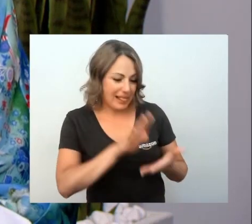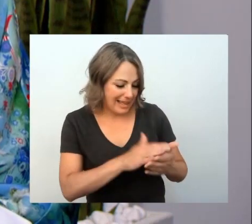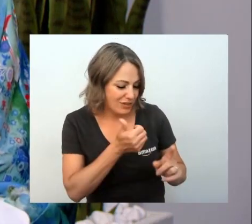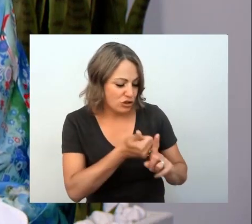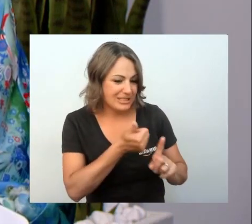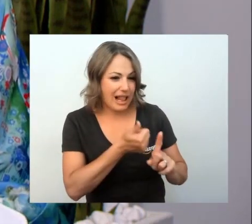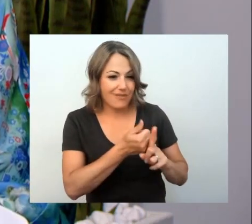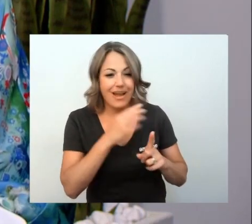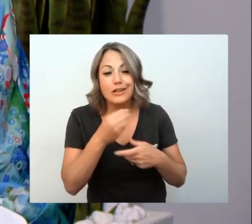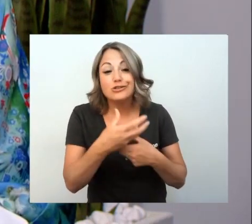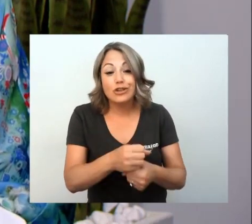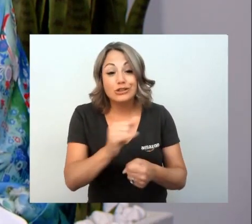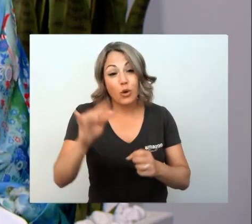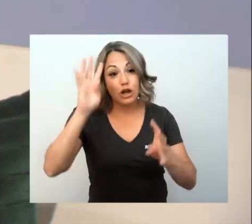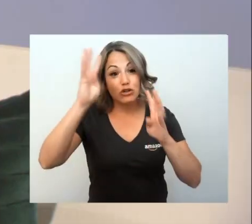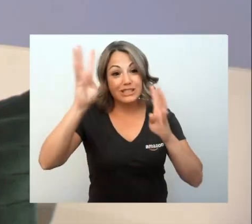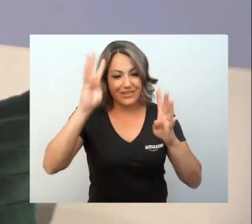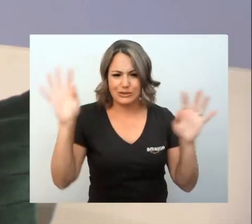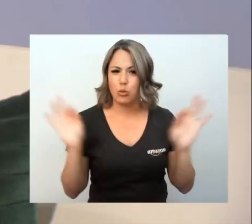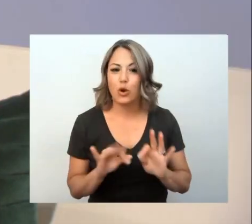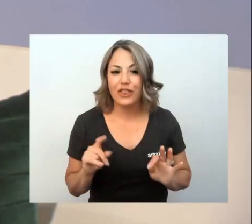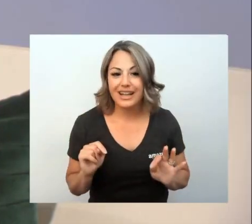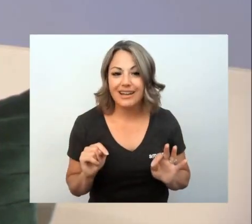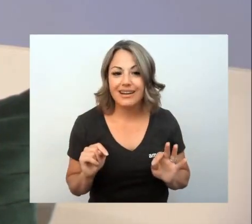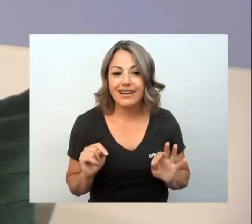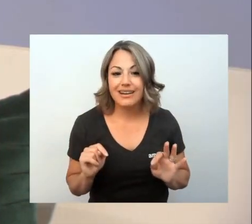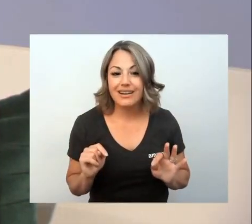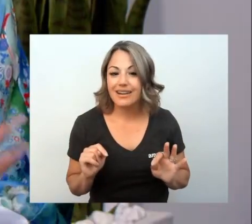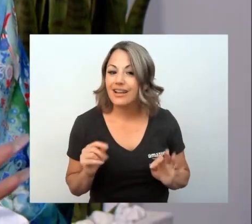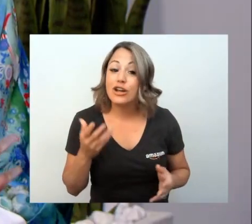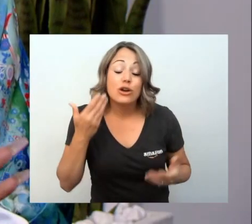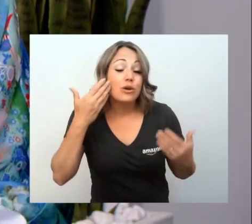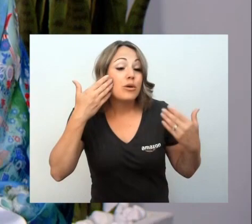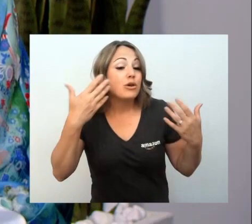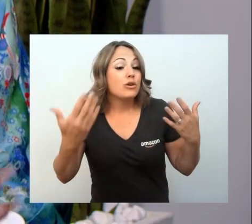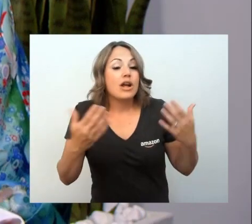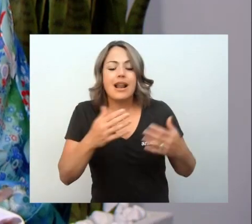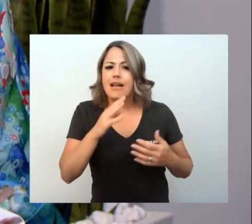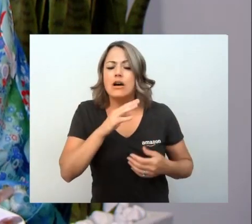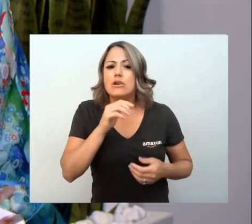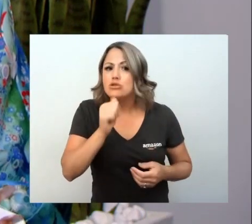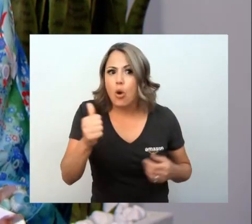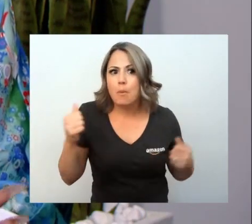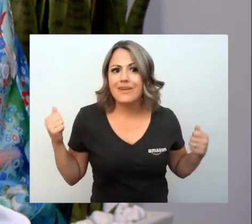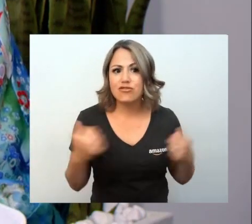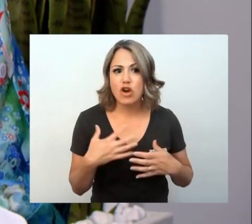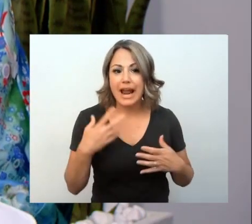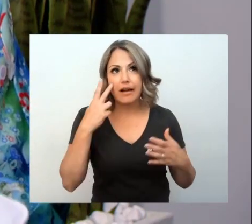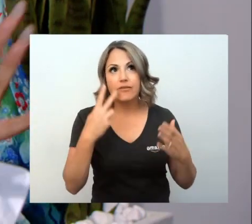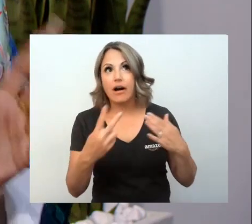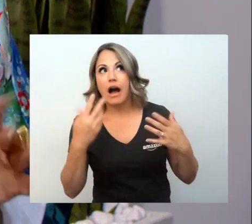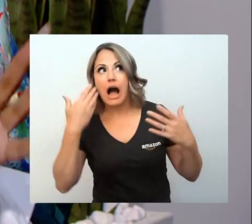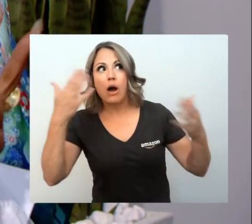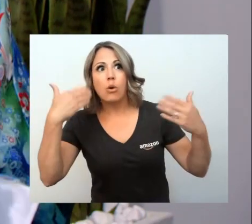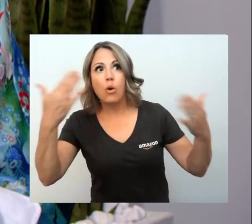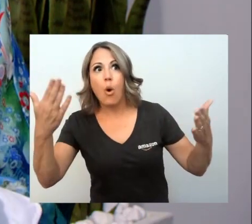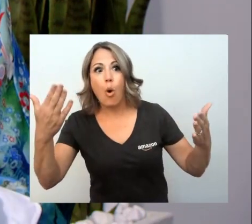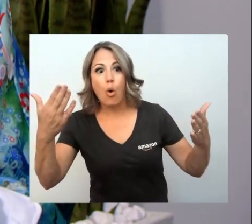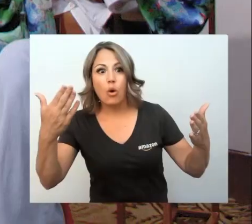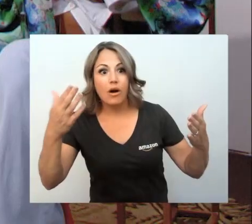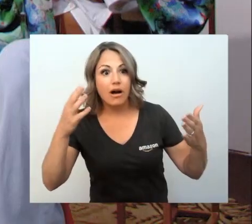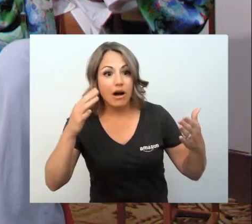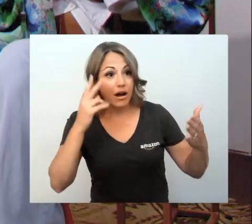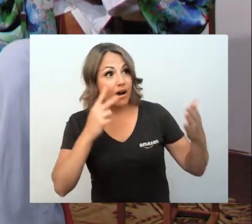to take you to a place worth going. You may not know, never be afraid of the unknown. That's where all the possibilities